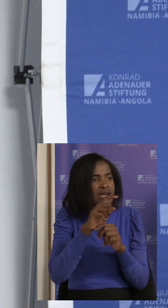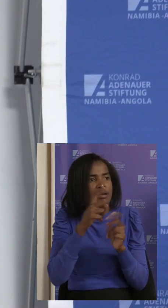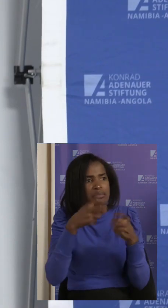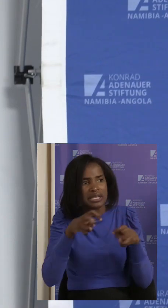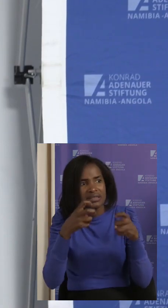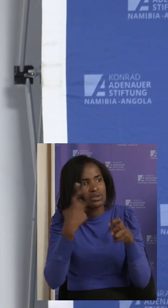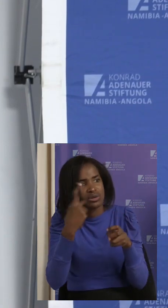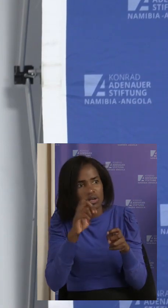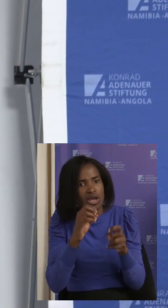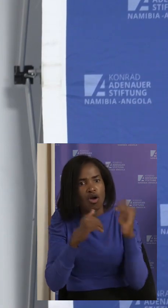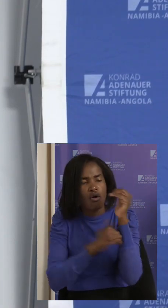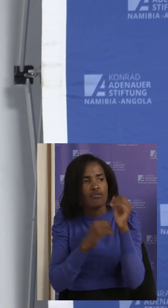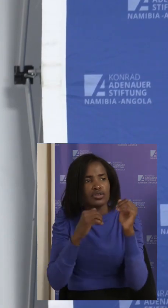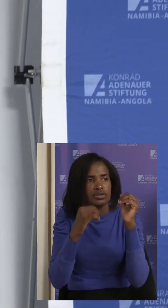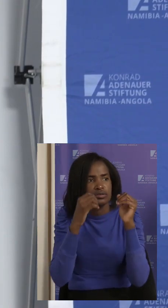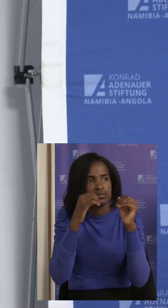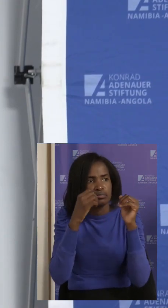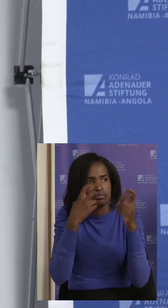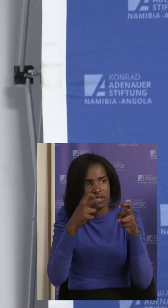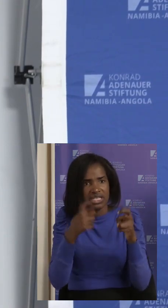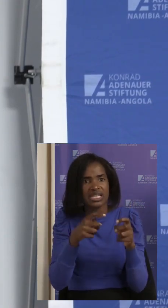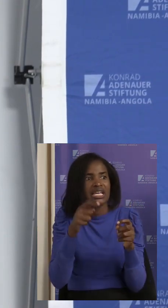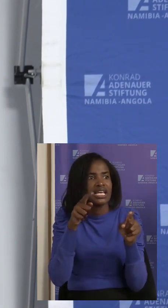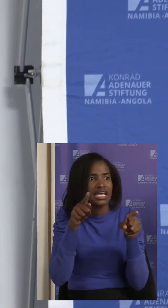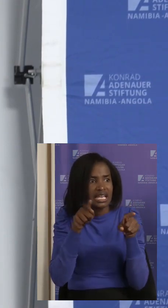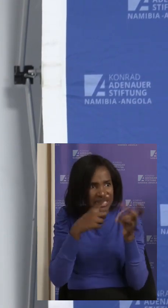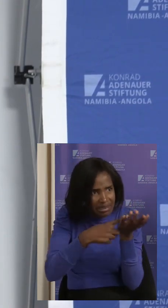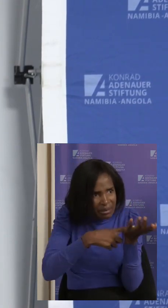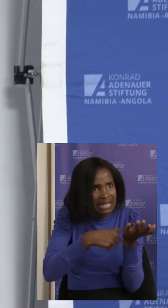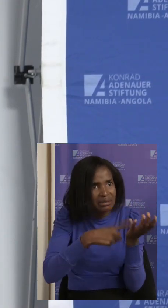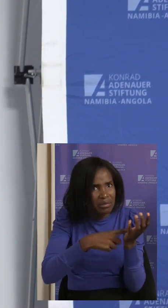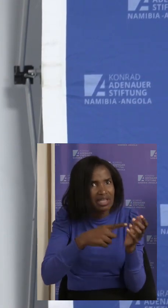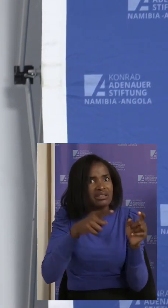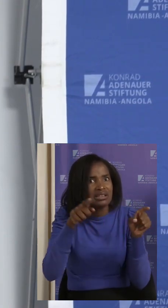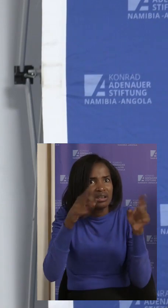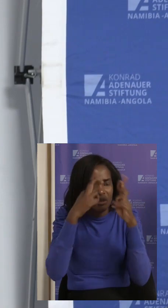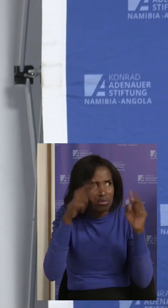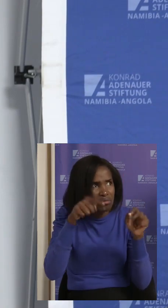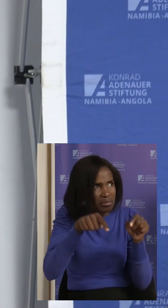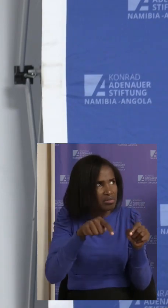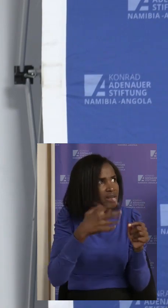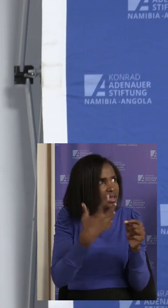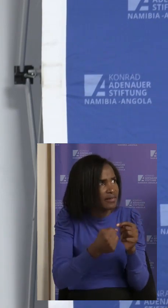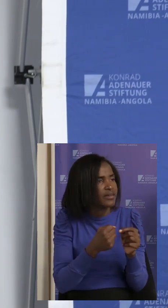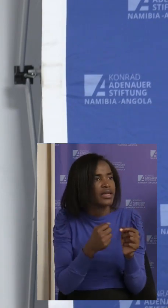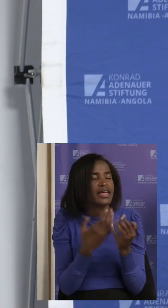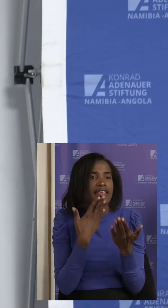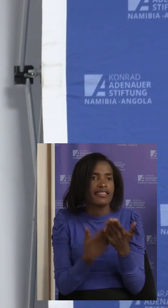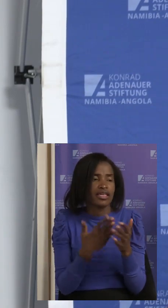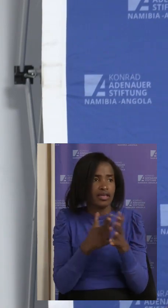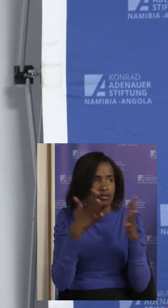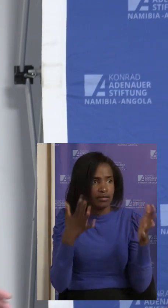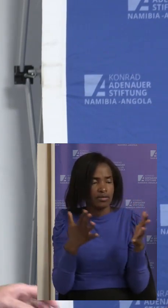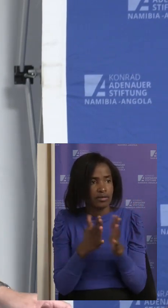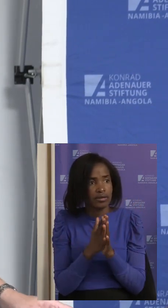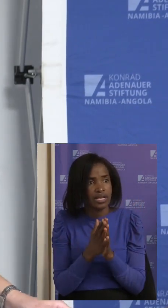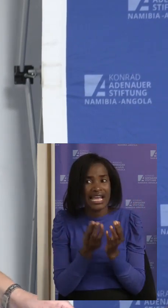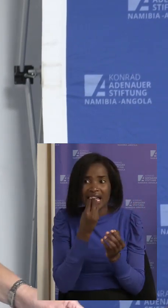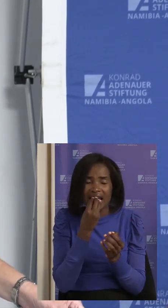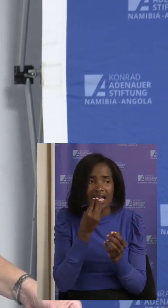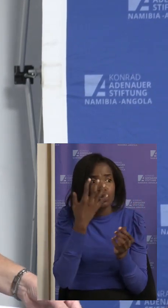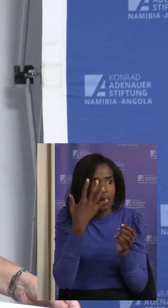not just for our office purposes. It's exactly for debate like this. And I thank you very much. And we have enough of food